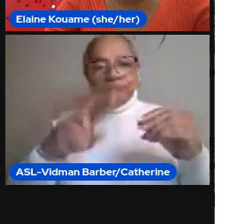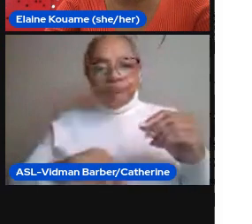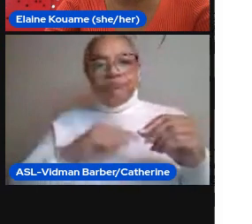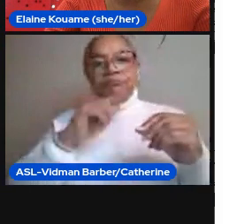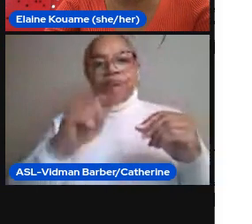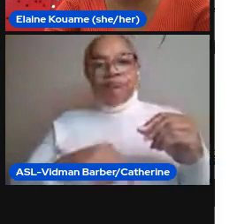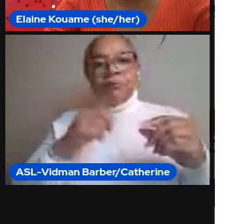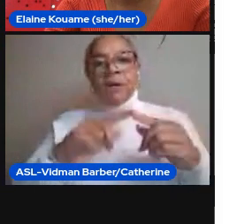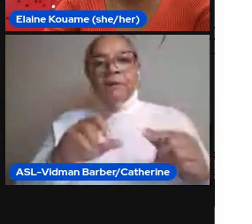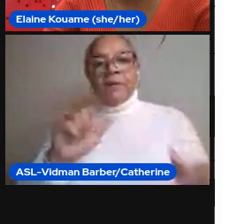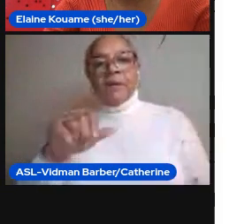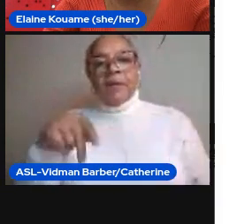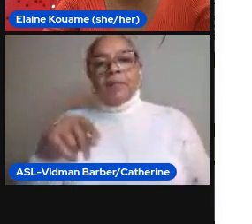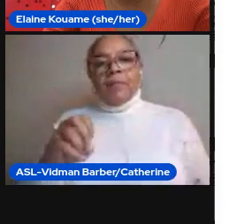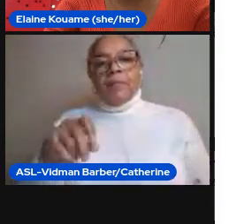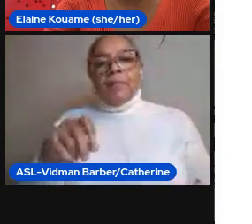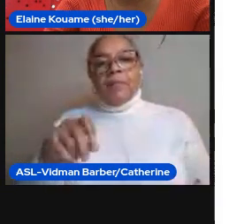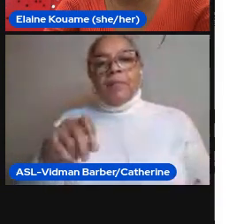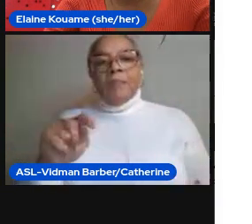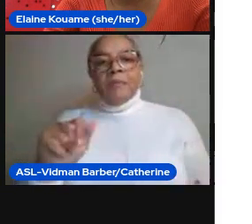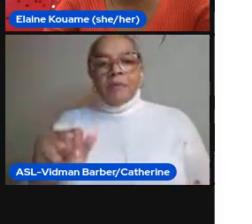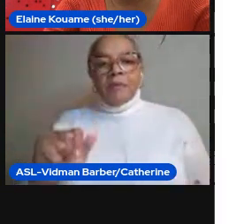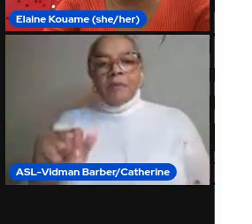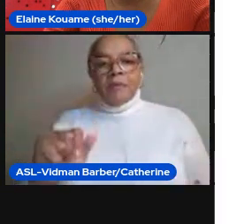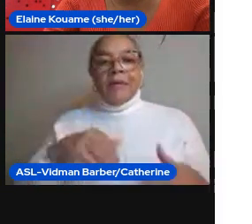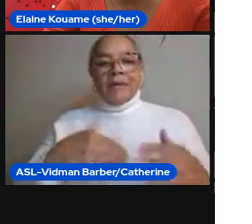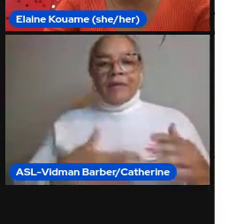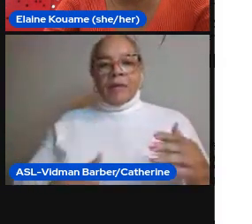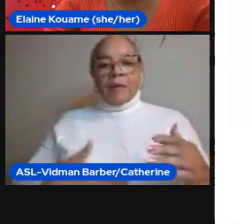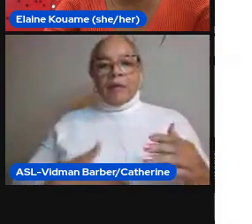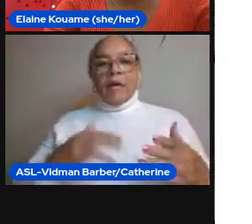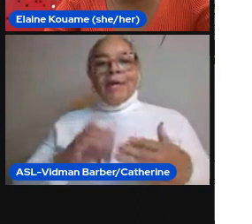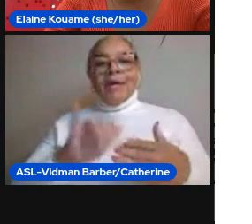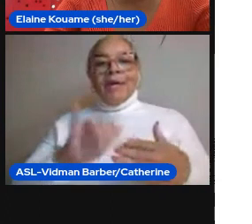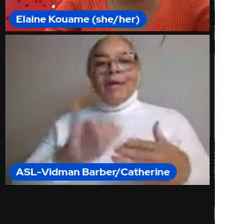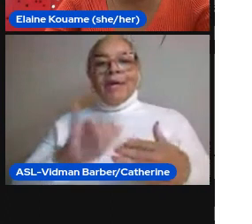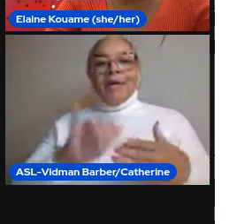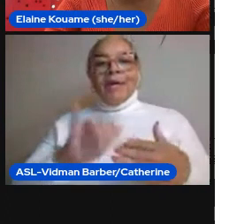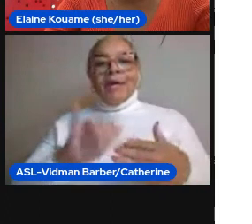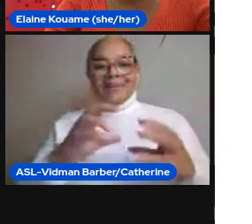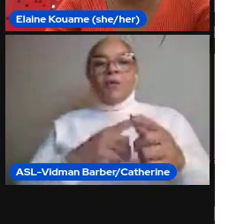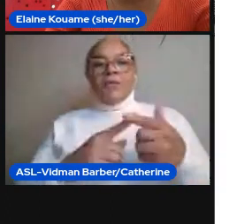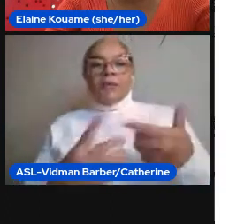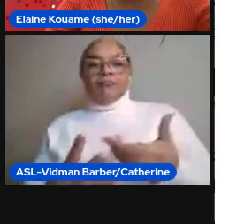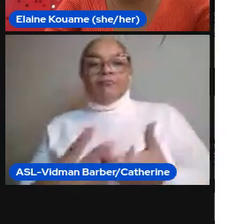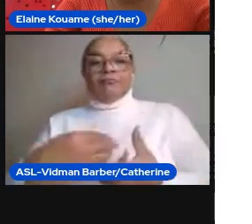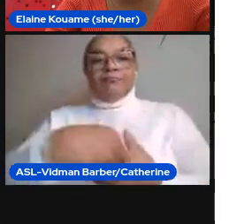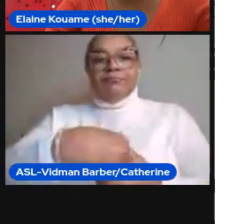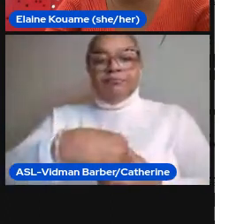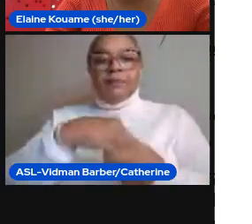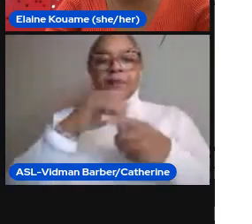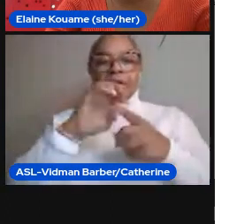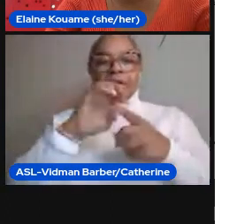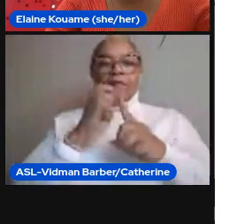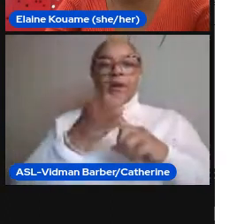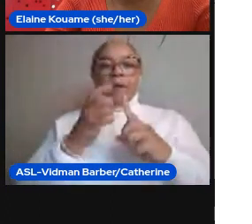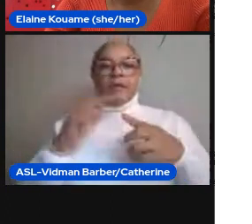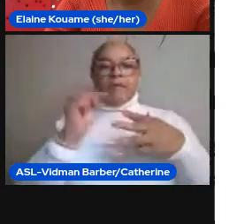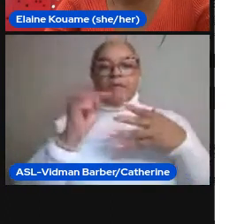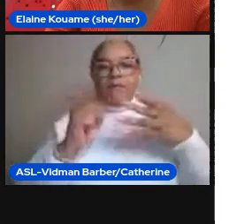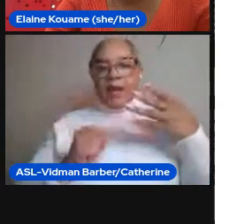epithelial cells in the gut. And this, the dendritic cell will kind of incorporate these environmental factors and